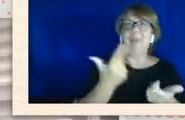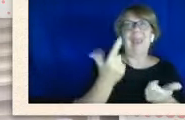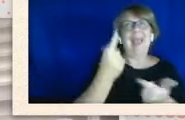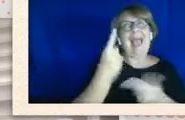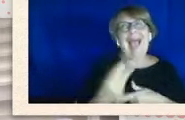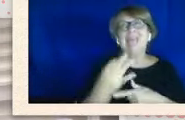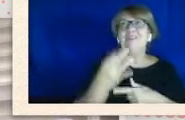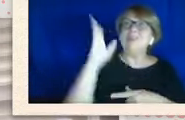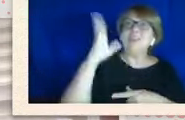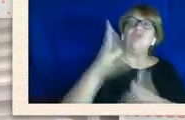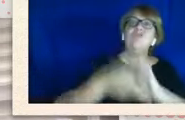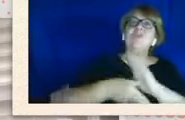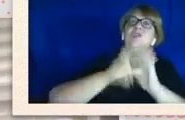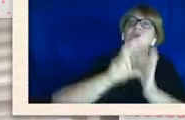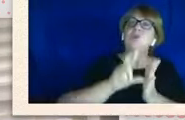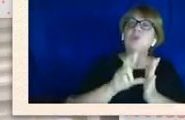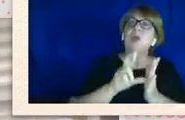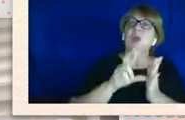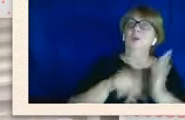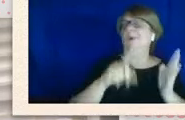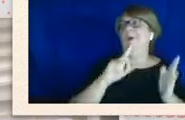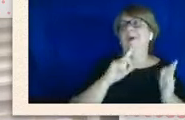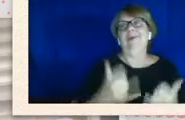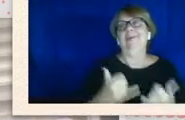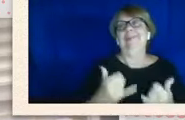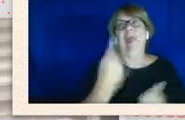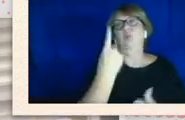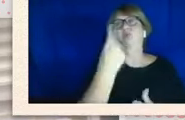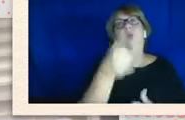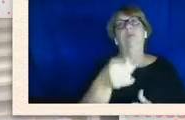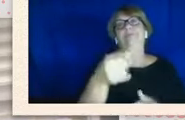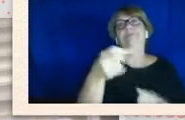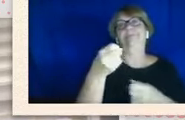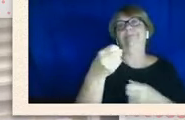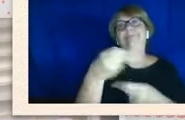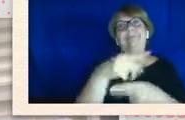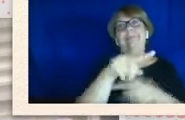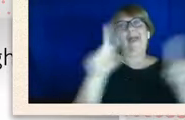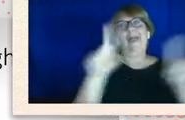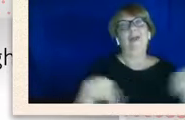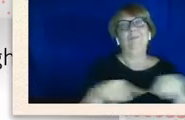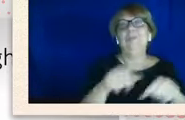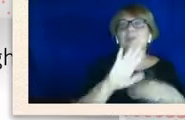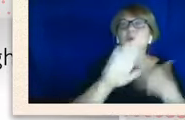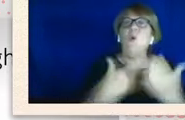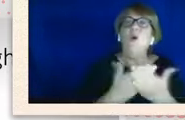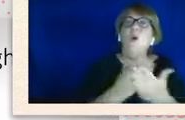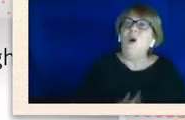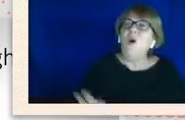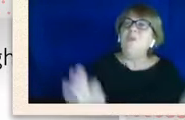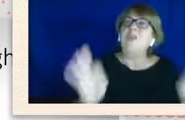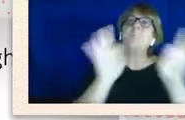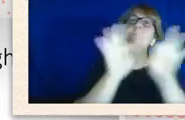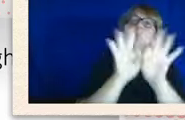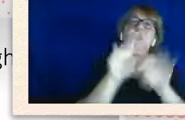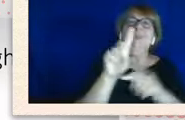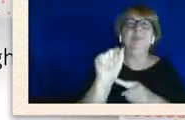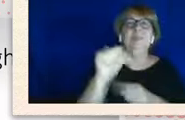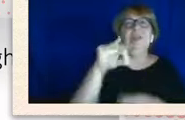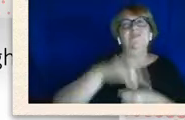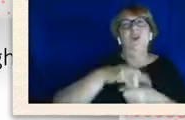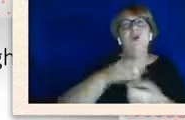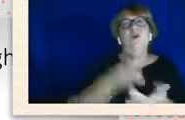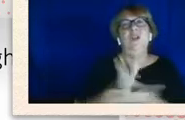reviewing what now is just this one slide. And these are all of the important disability voting rights